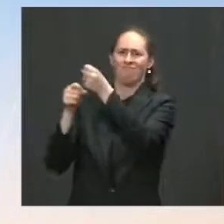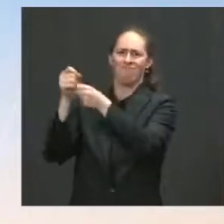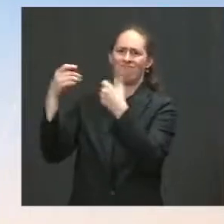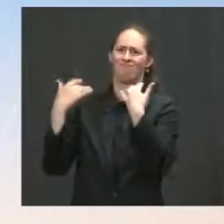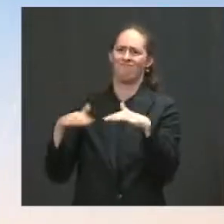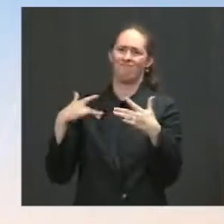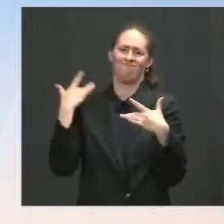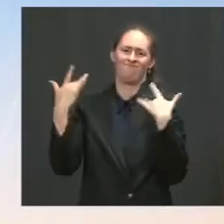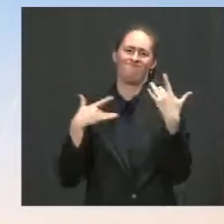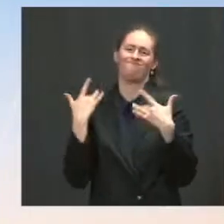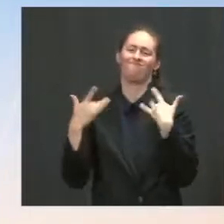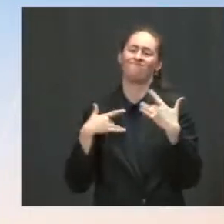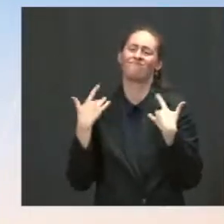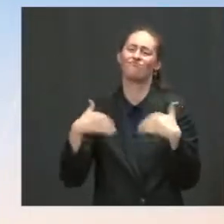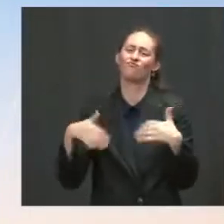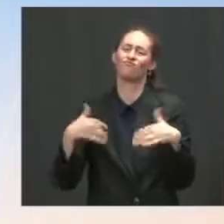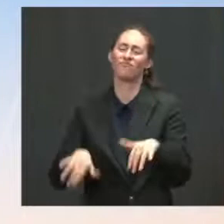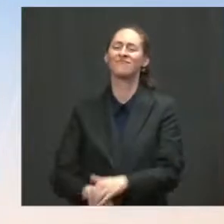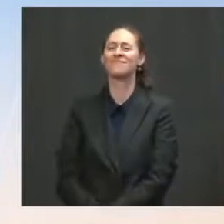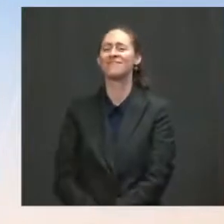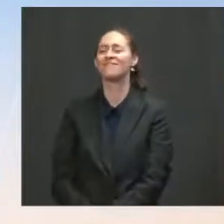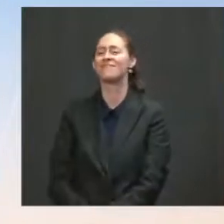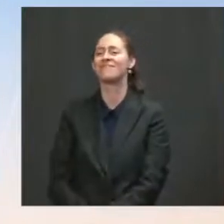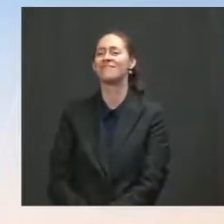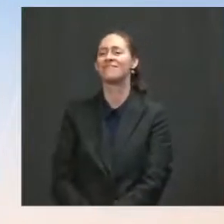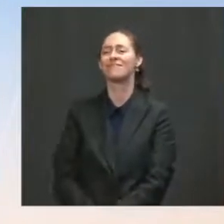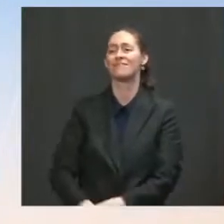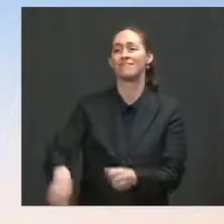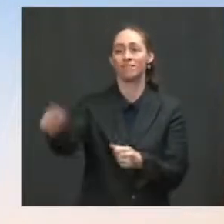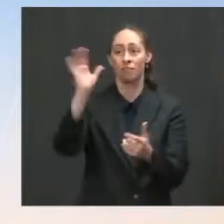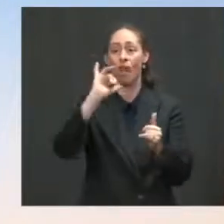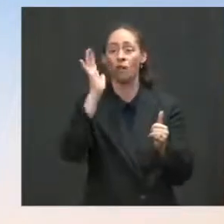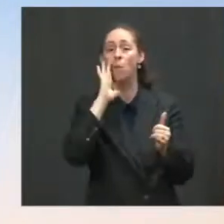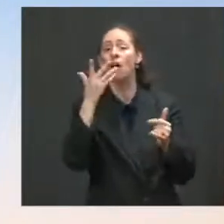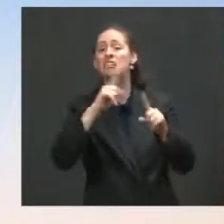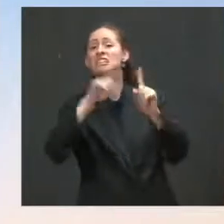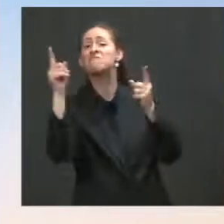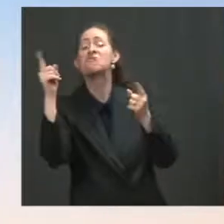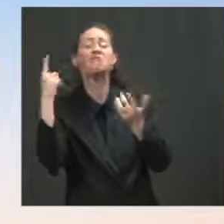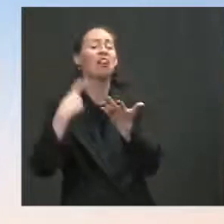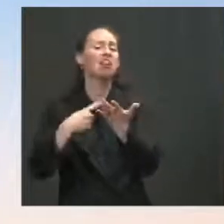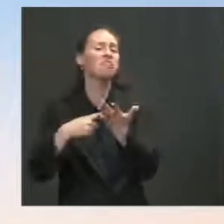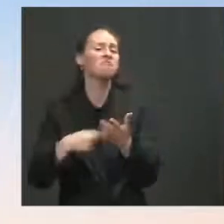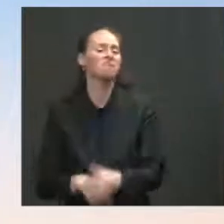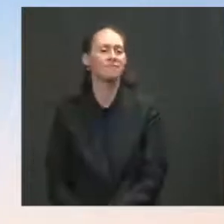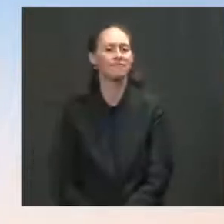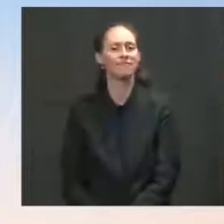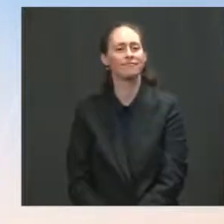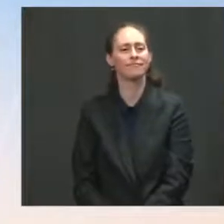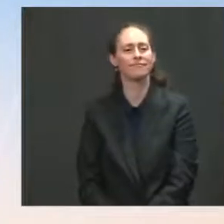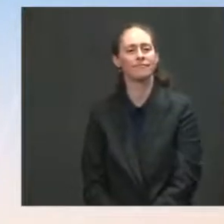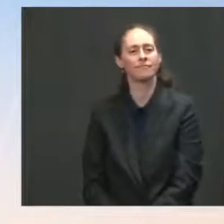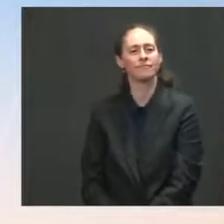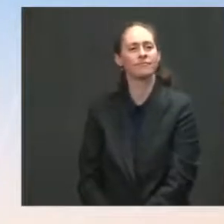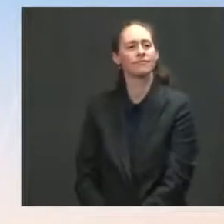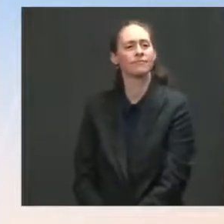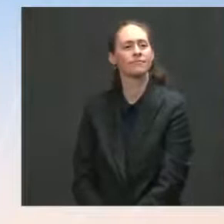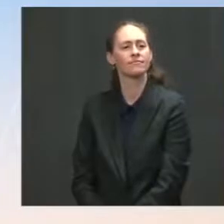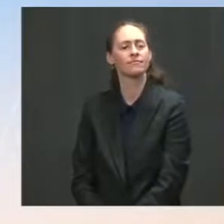they'll come ready with a number of topics they also want to discuss. Quickly, just on COVID. Yeah. The president yesterday was